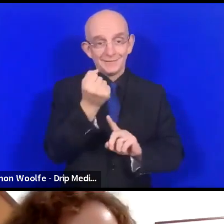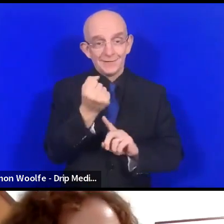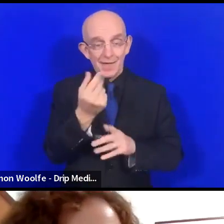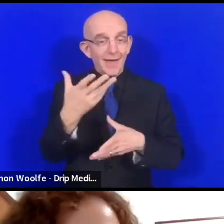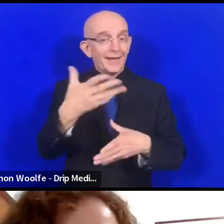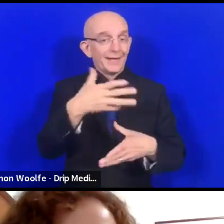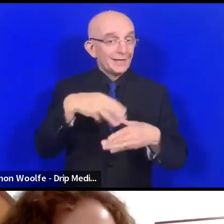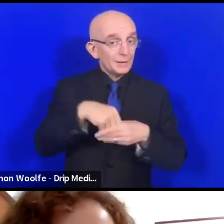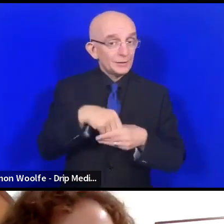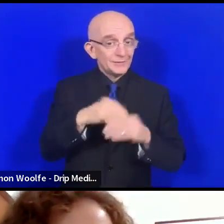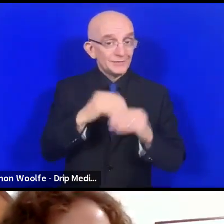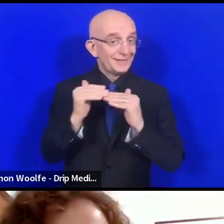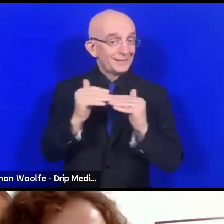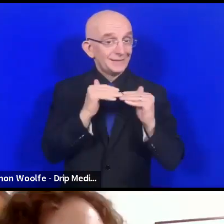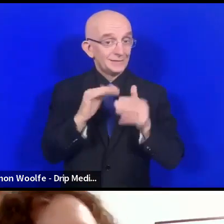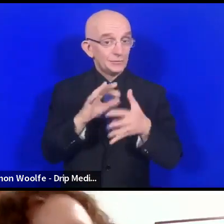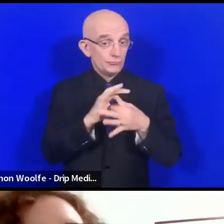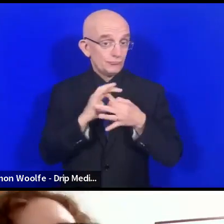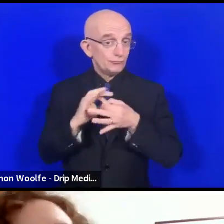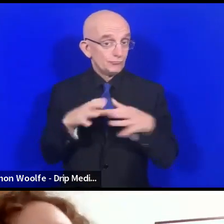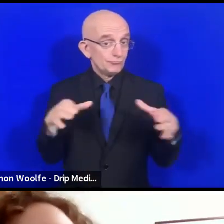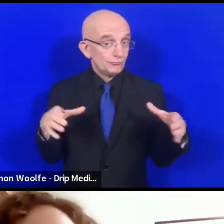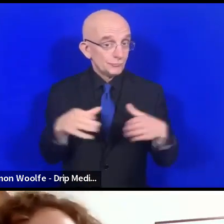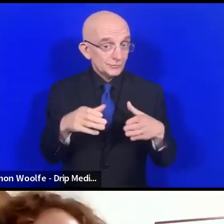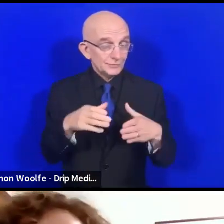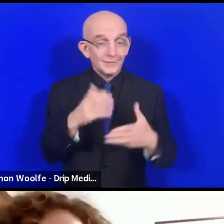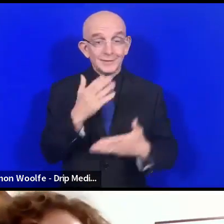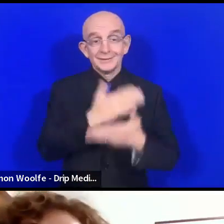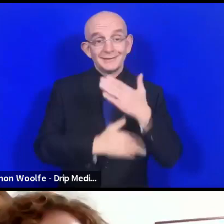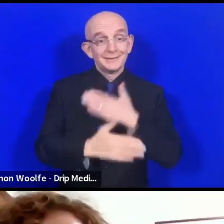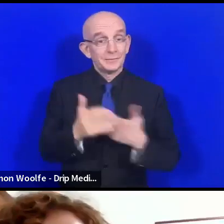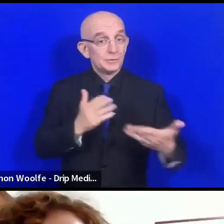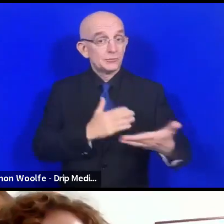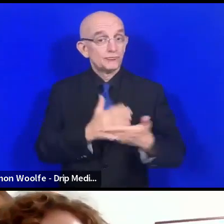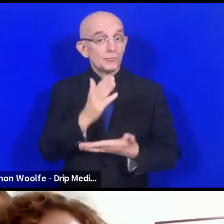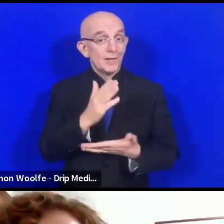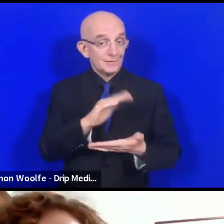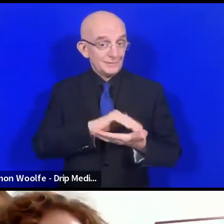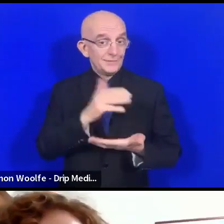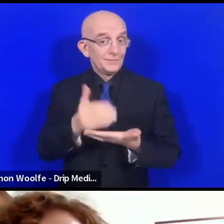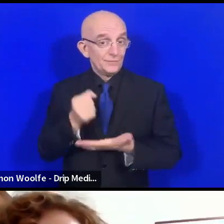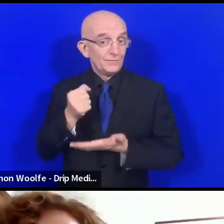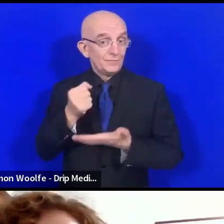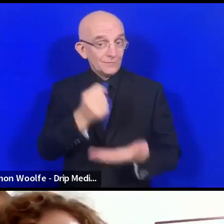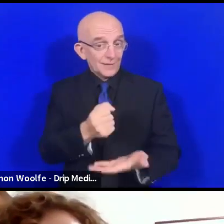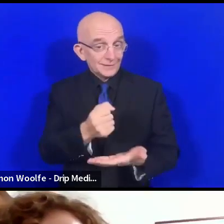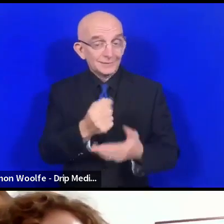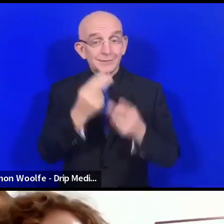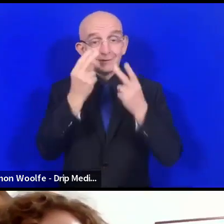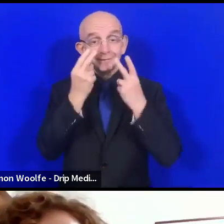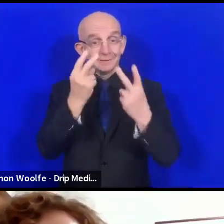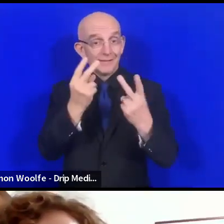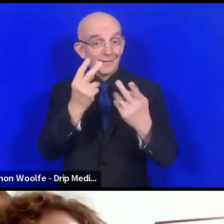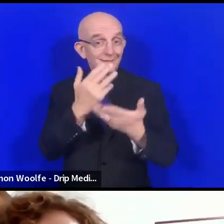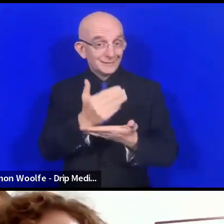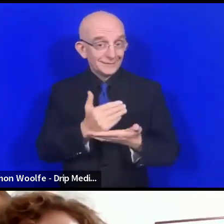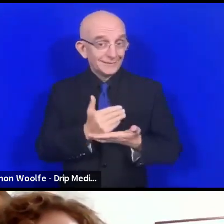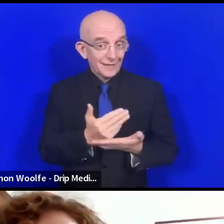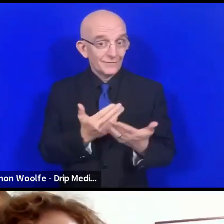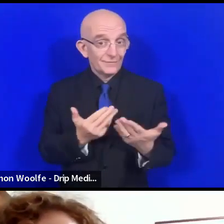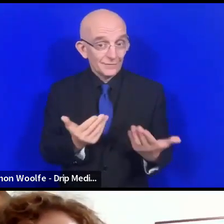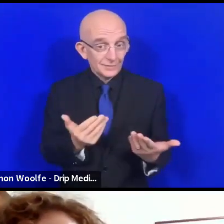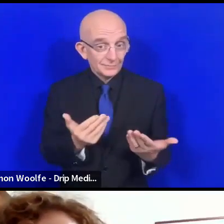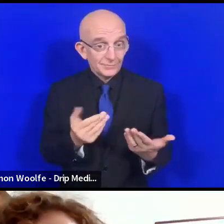International Disability Alliance, Asociación de Aid de la Educación de l'Enfant Handicap,